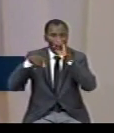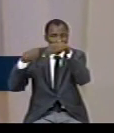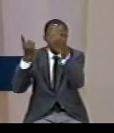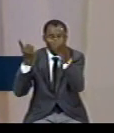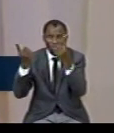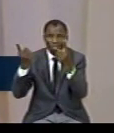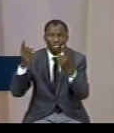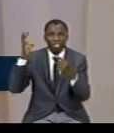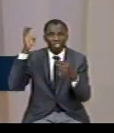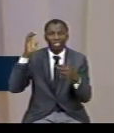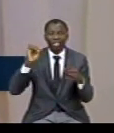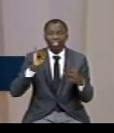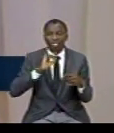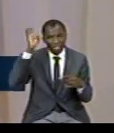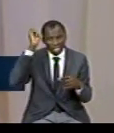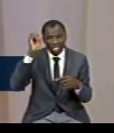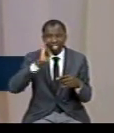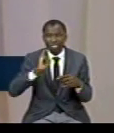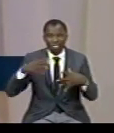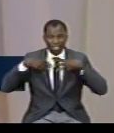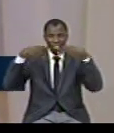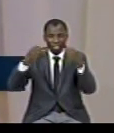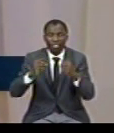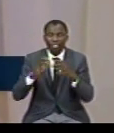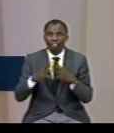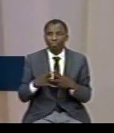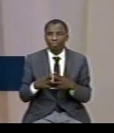live testimonies from the Alpha location.